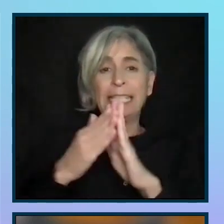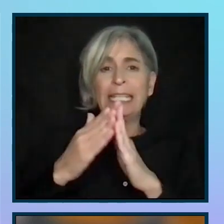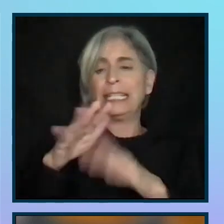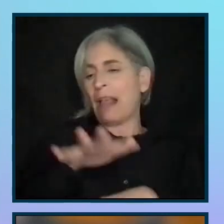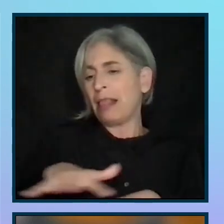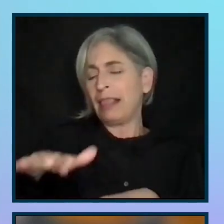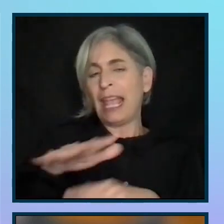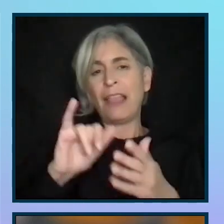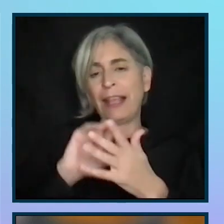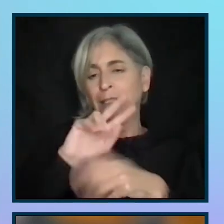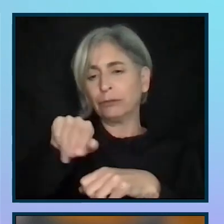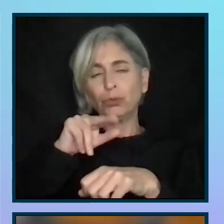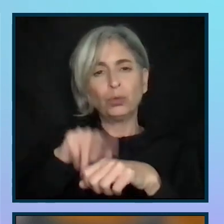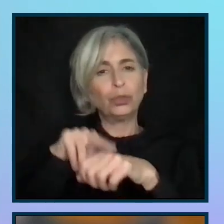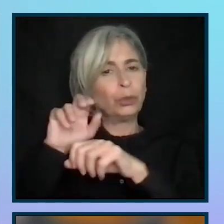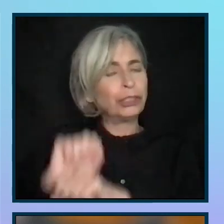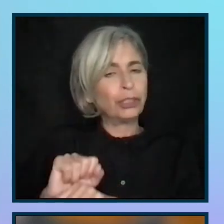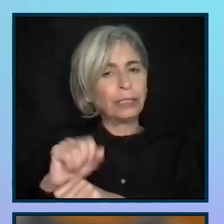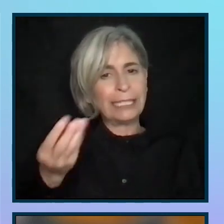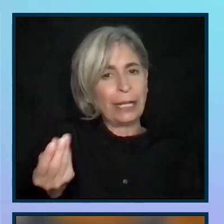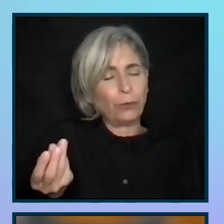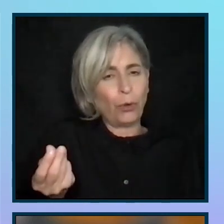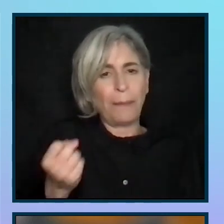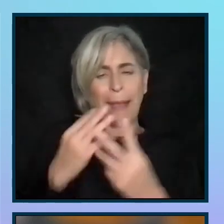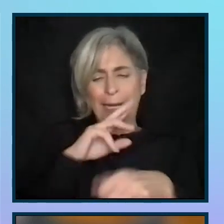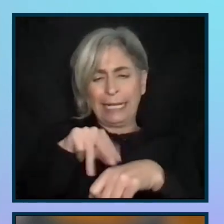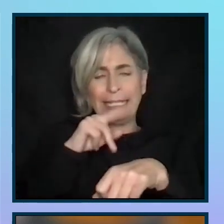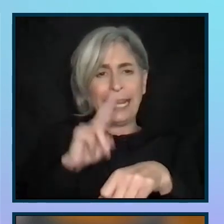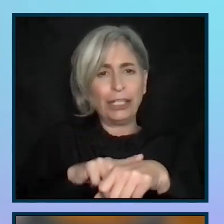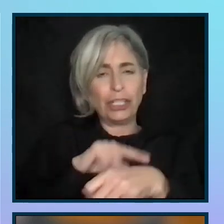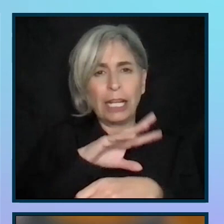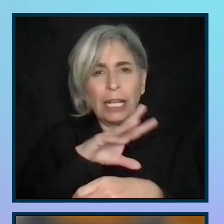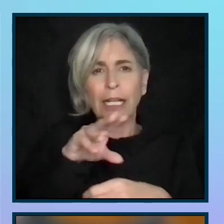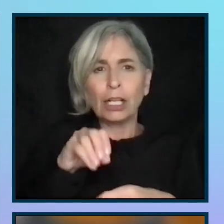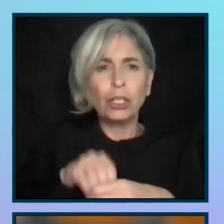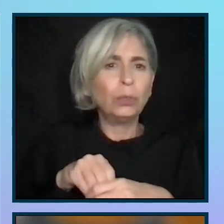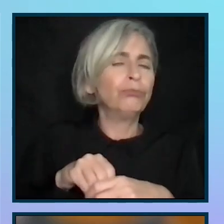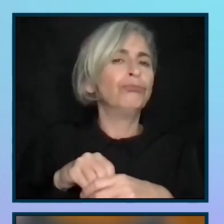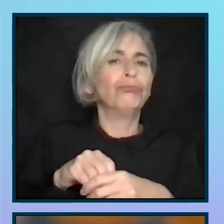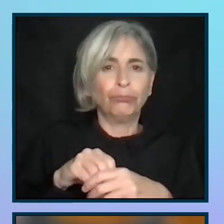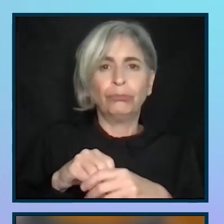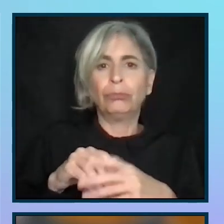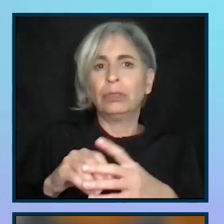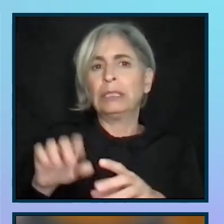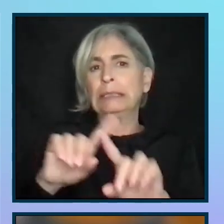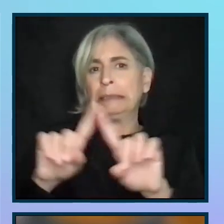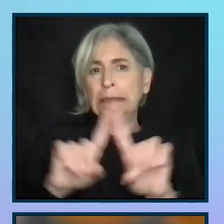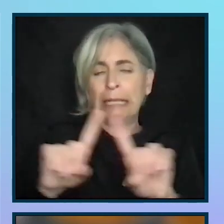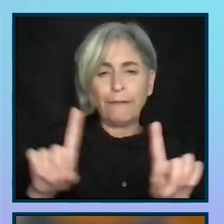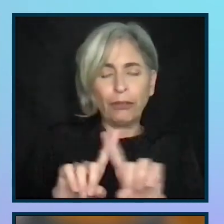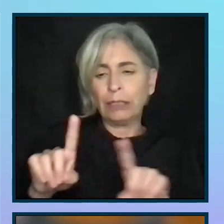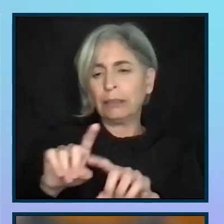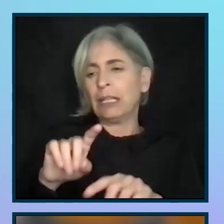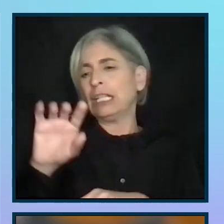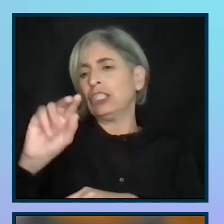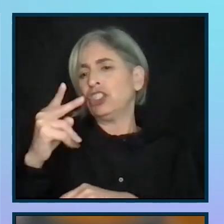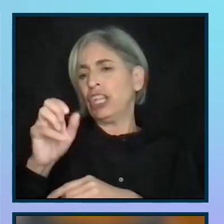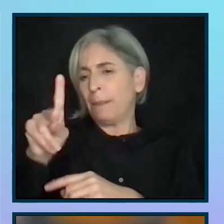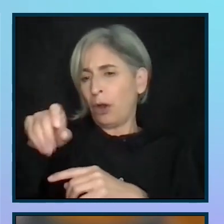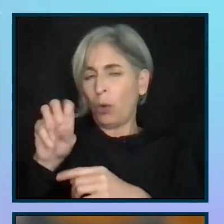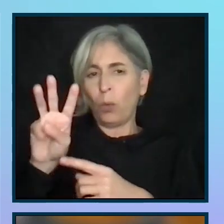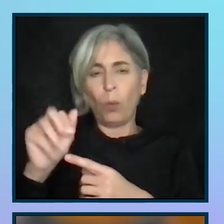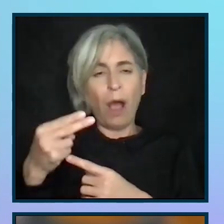that is traditional territory of many nations, including the Mississaugas of the Credit, the Anishinaabe, the Chippewa, the Haudenosaunee,